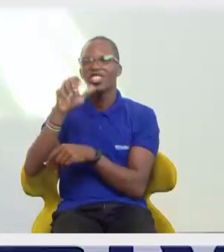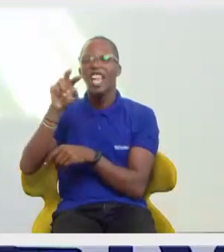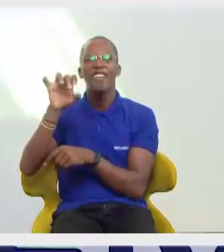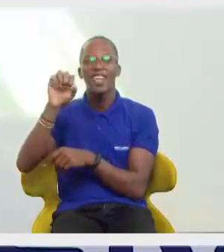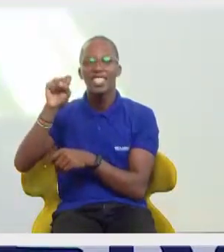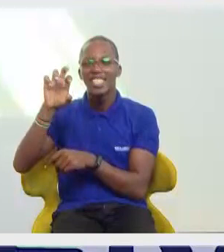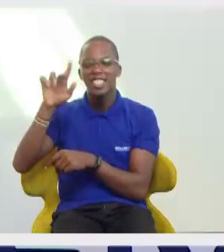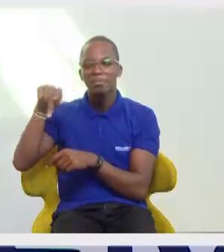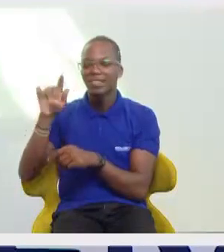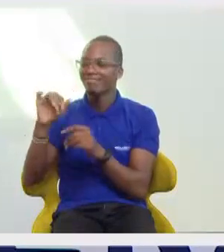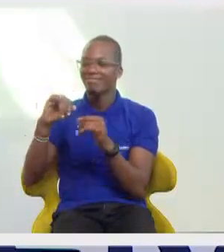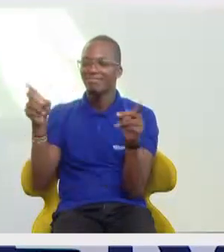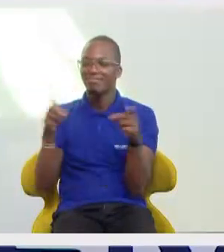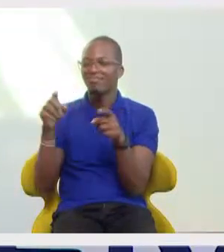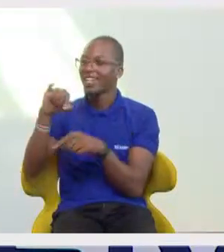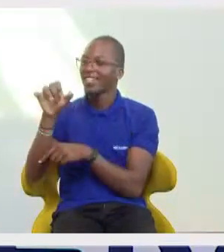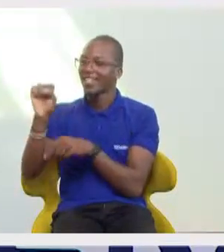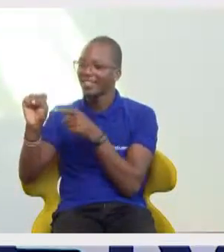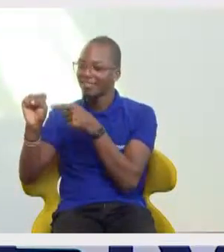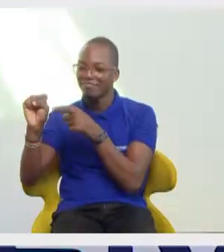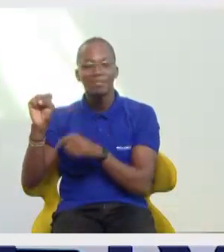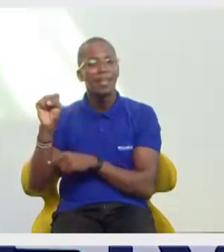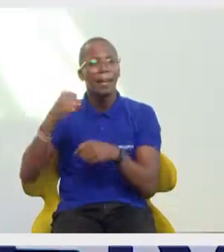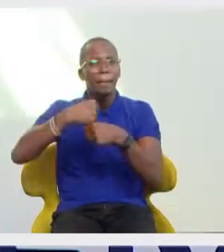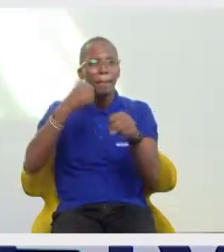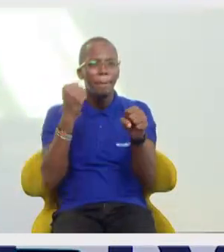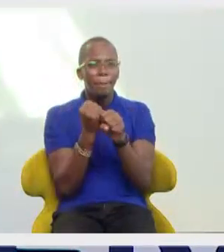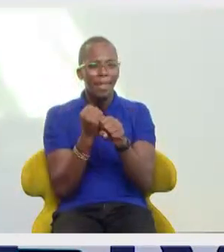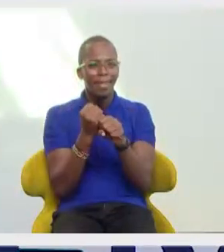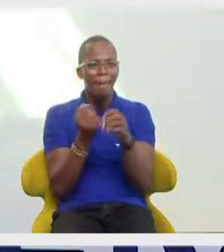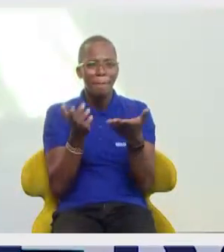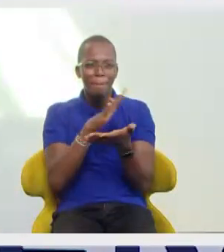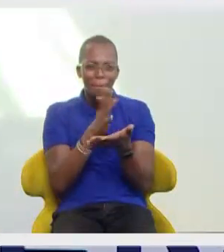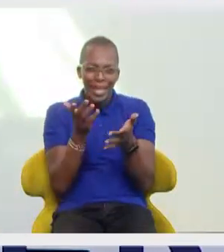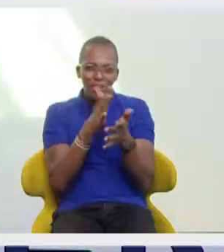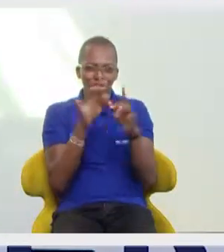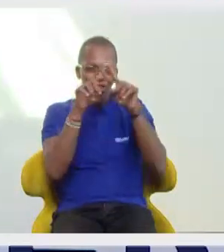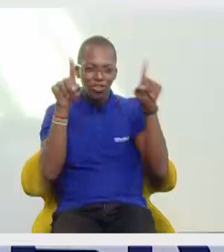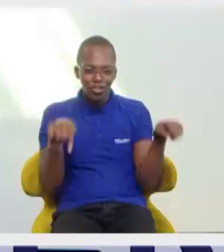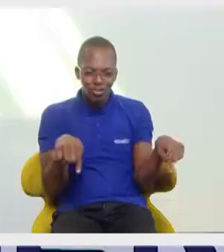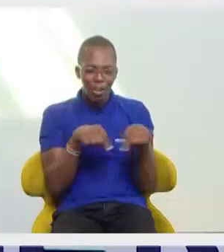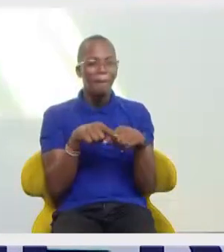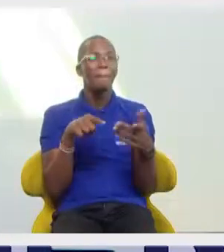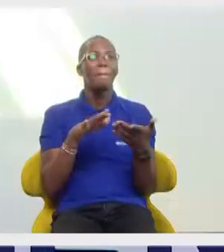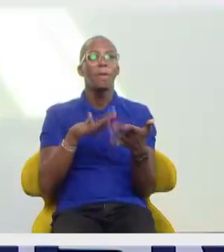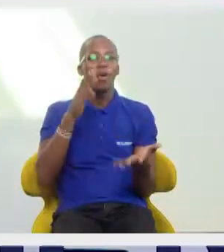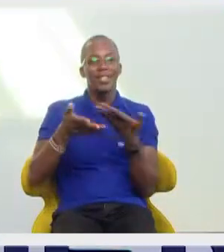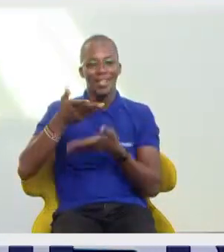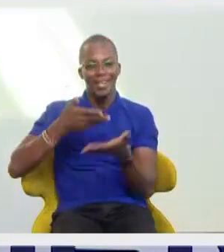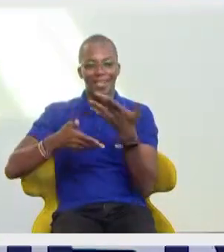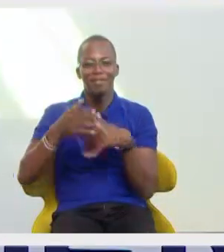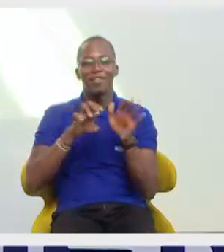page or on that website to make this page more interactive while you are choosing the questions. For